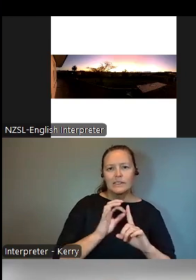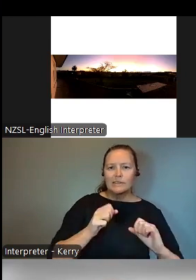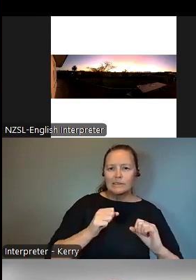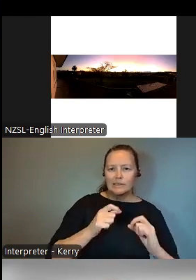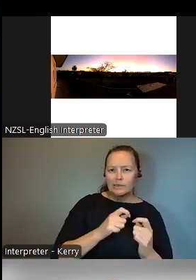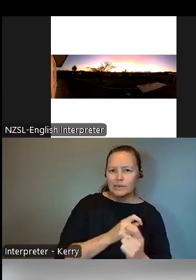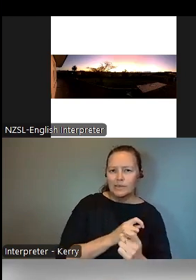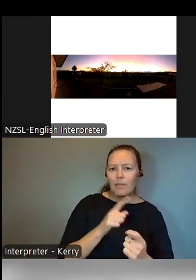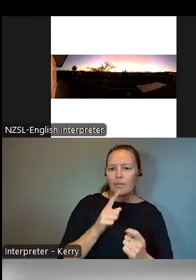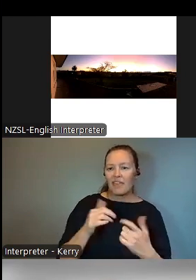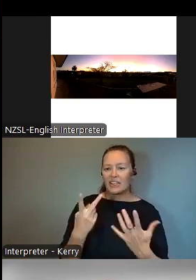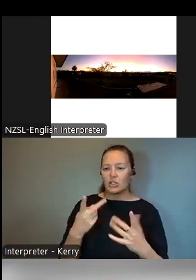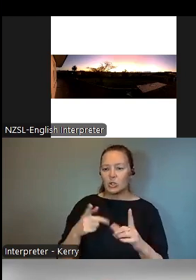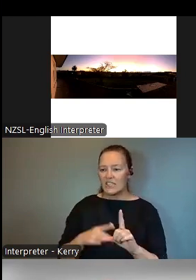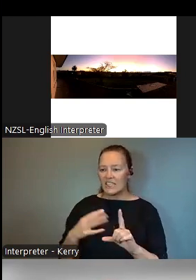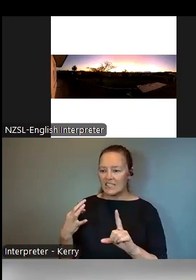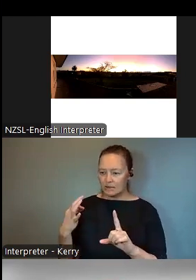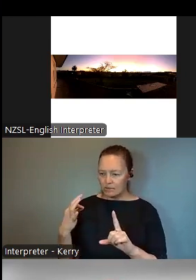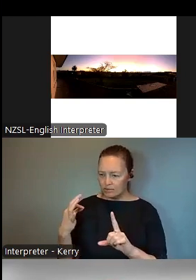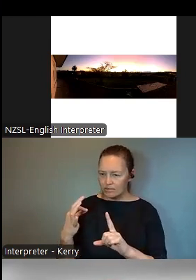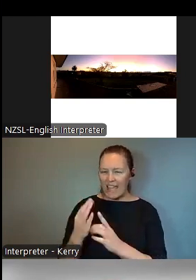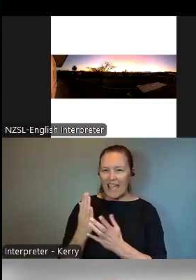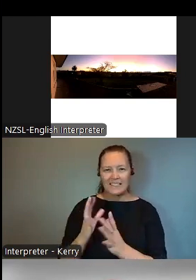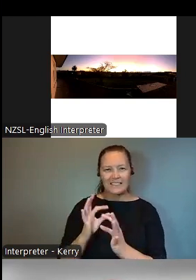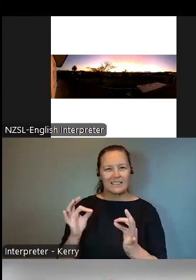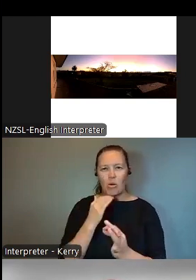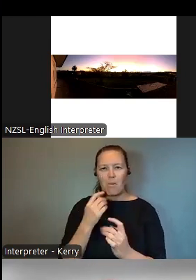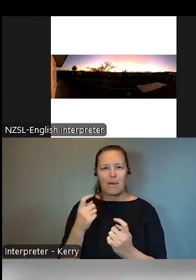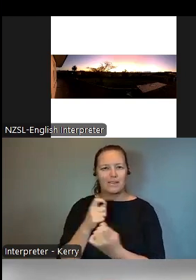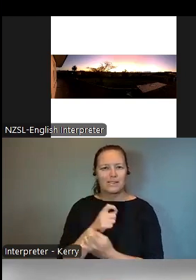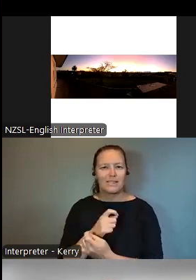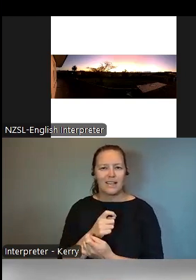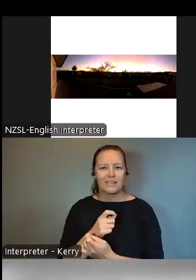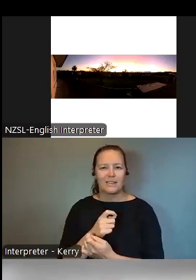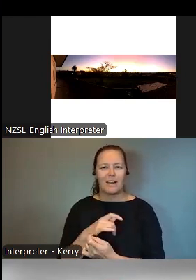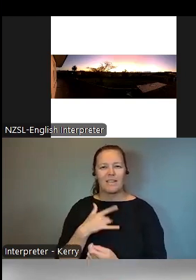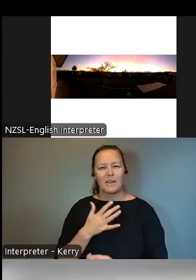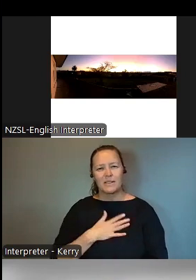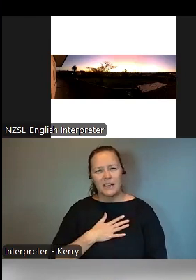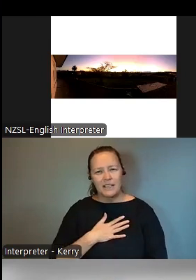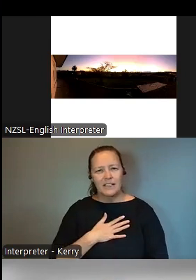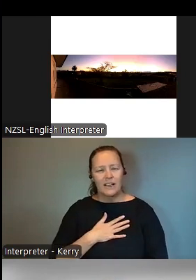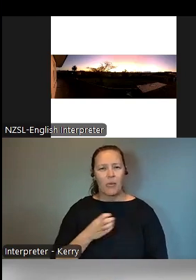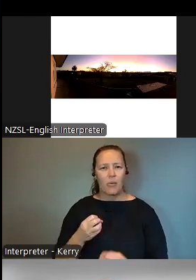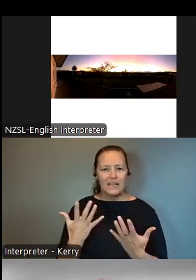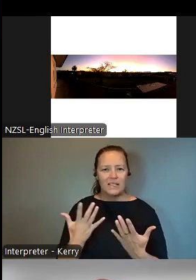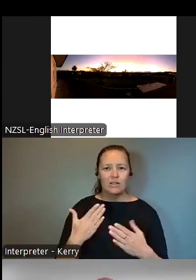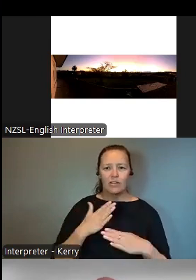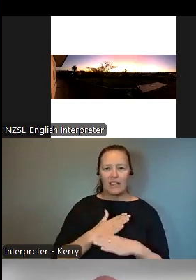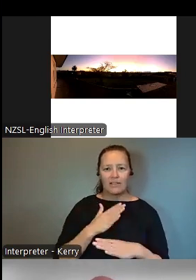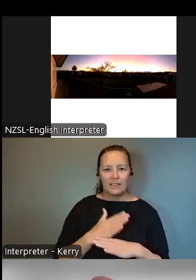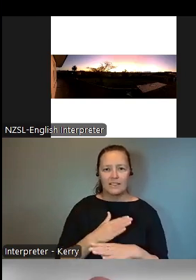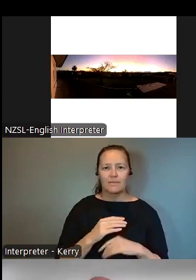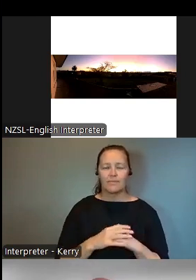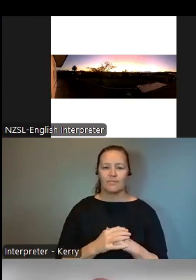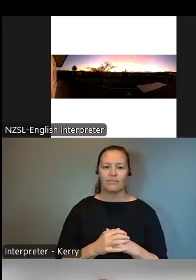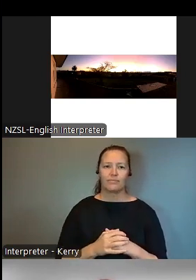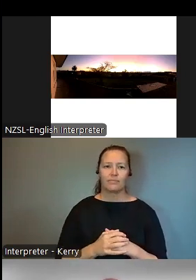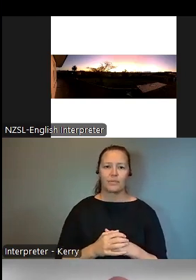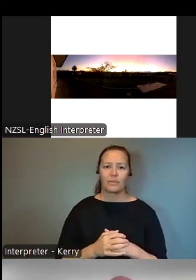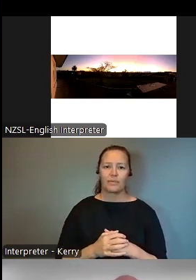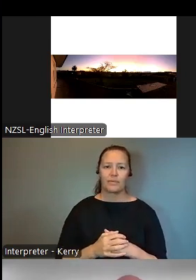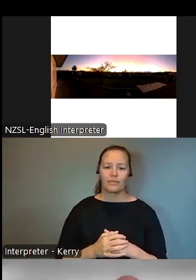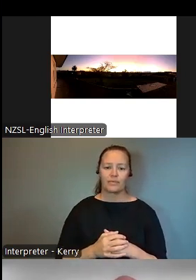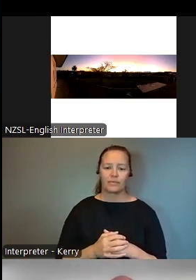years little evidence of change practice, that's just such a waste of human effort. I think it's a real tragedy. And there's a